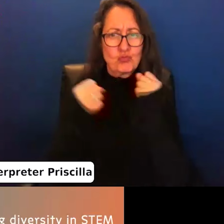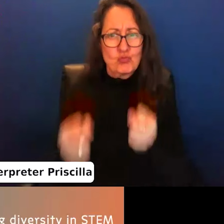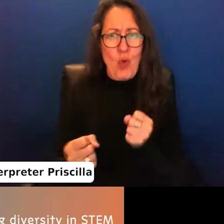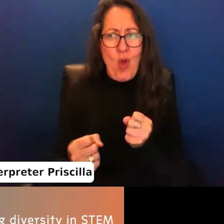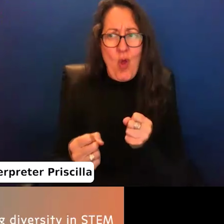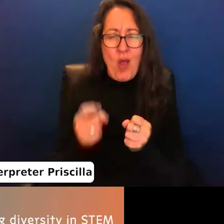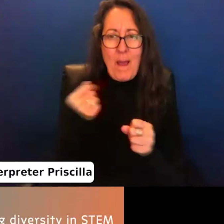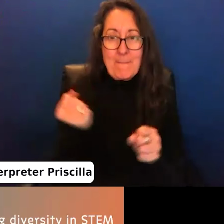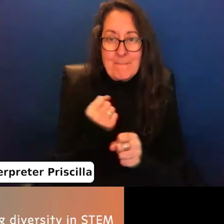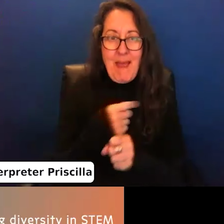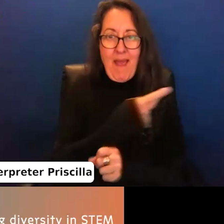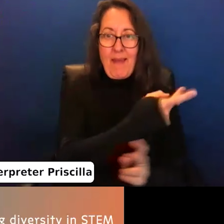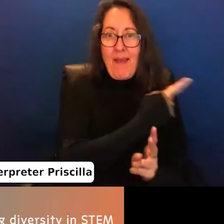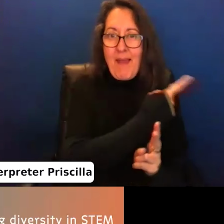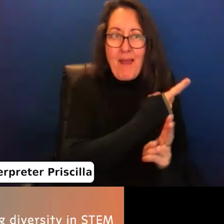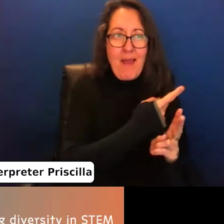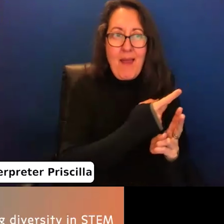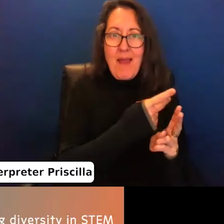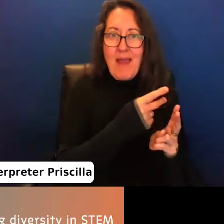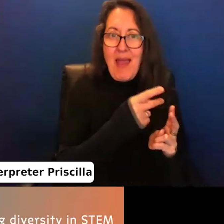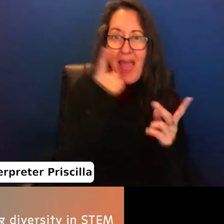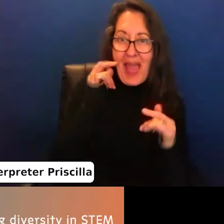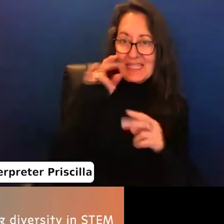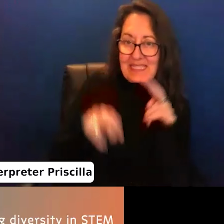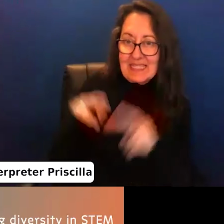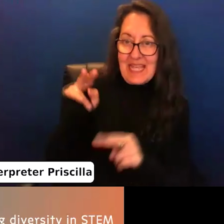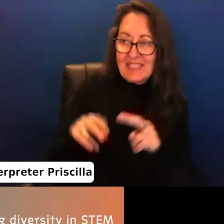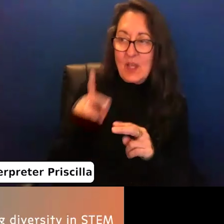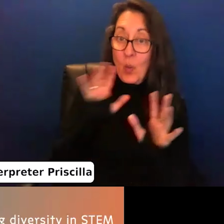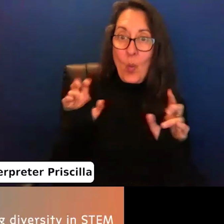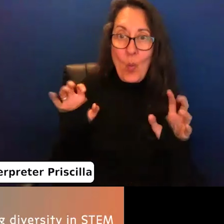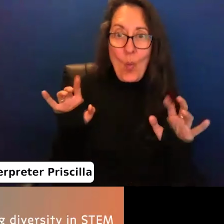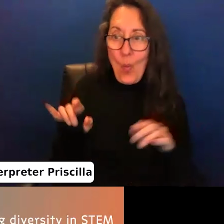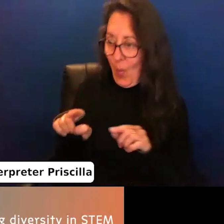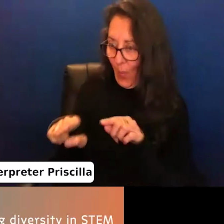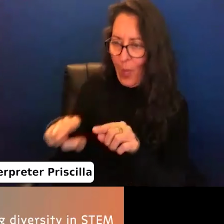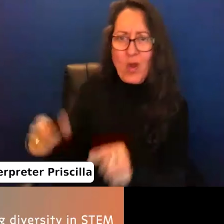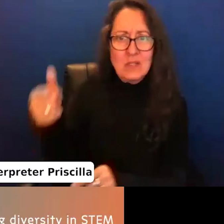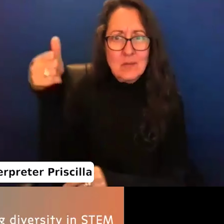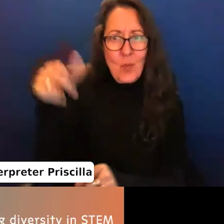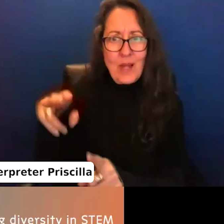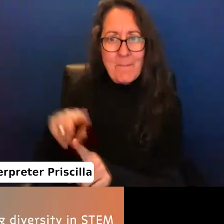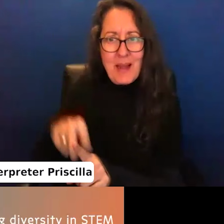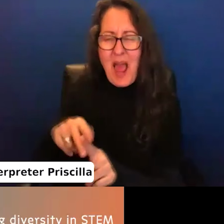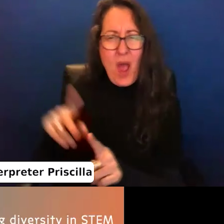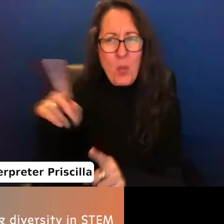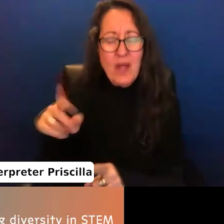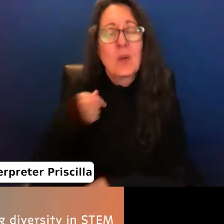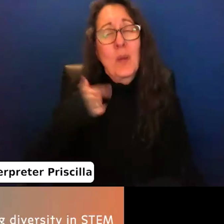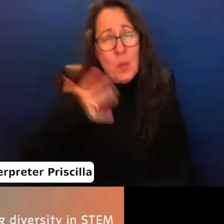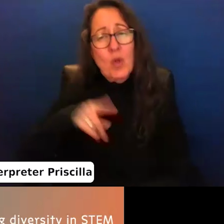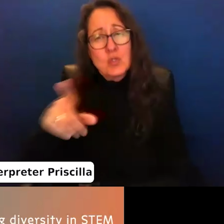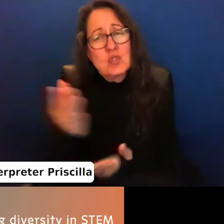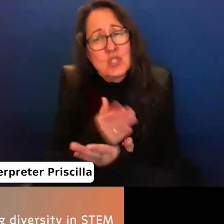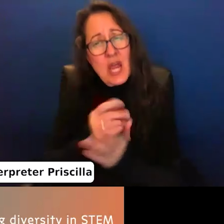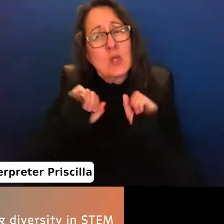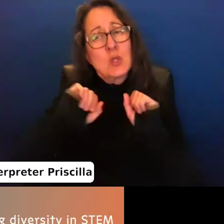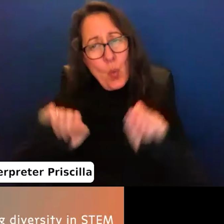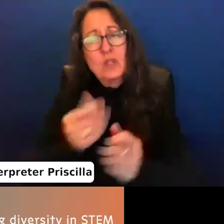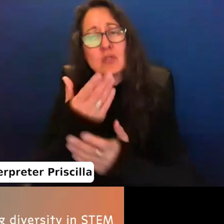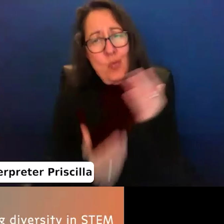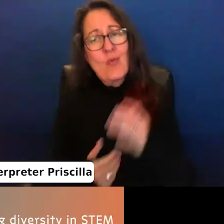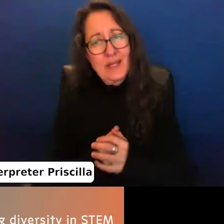share your personal story, whatever you're comfortable with sharing. Assessors want to see your